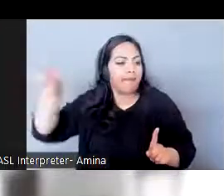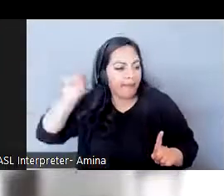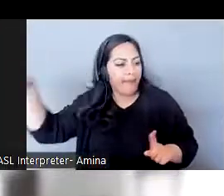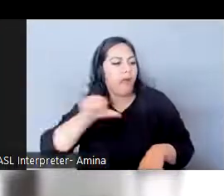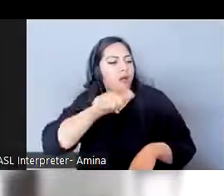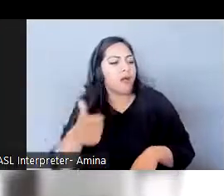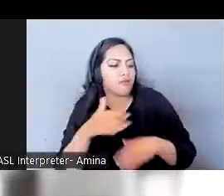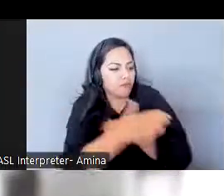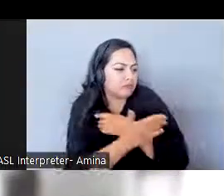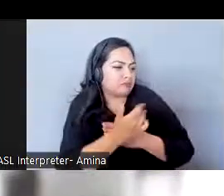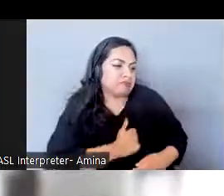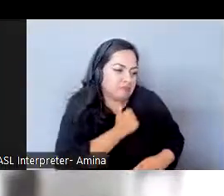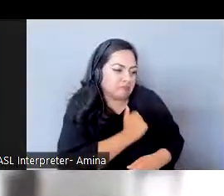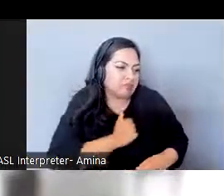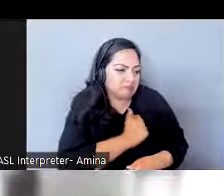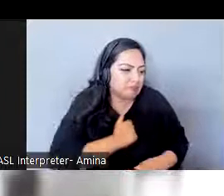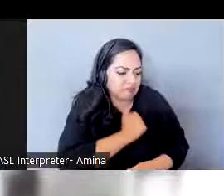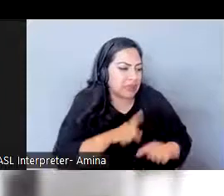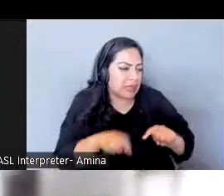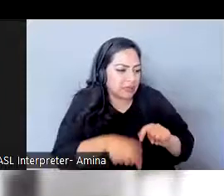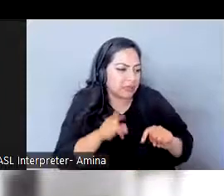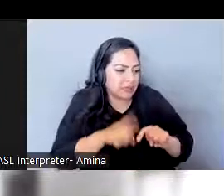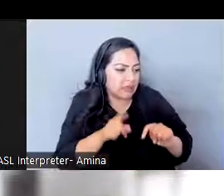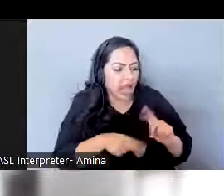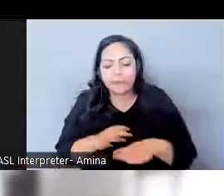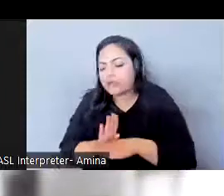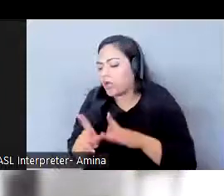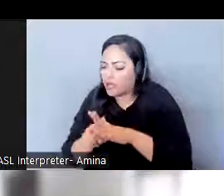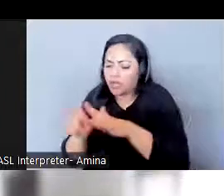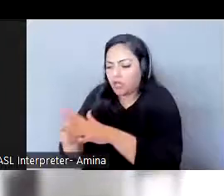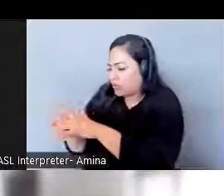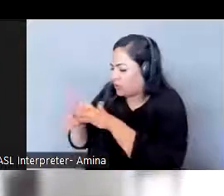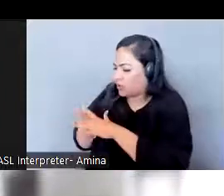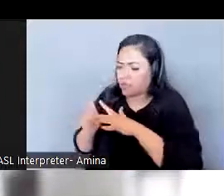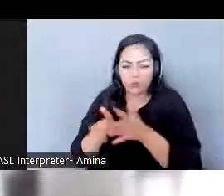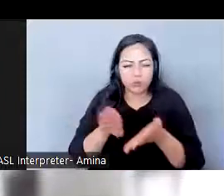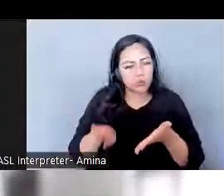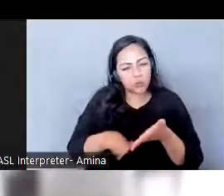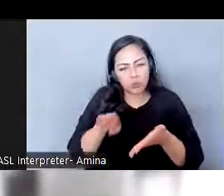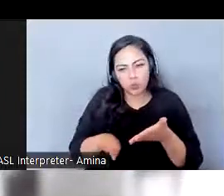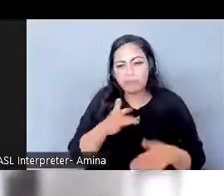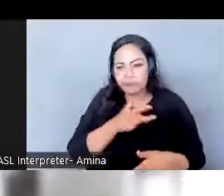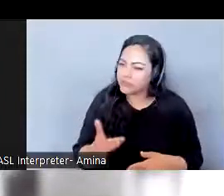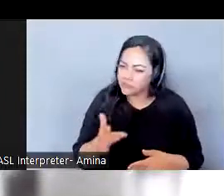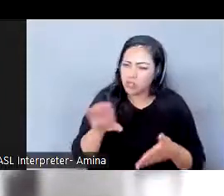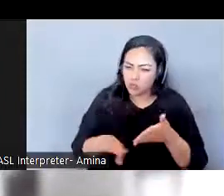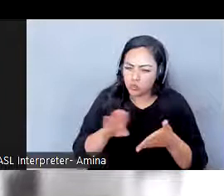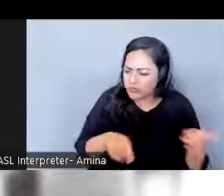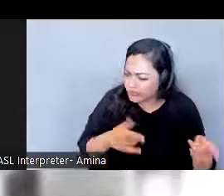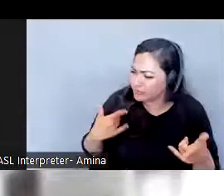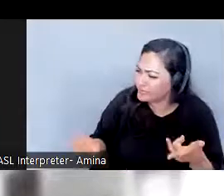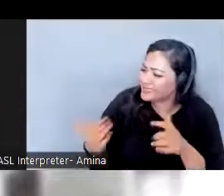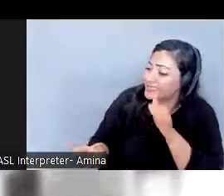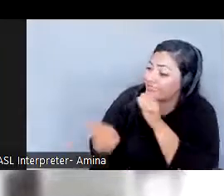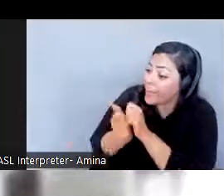I'd love to do this, but I'm doing this. There's always an excuse. There's always a reason why they can't come see